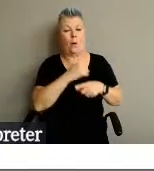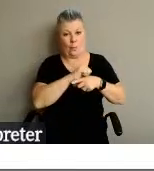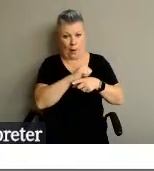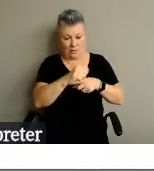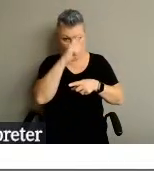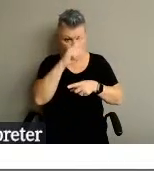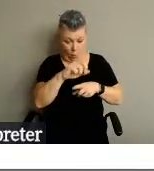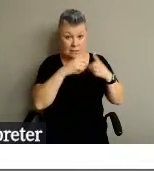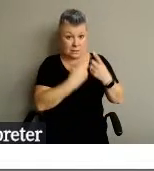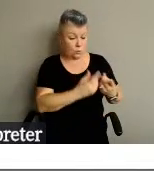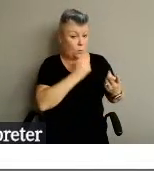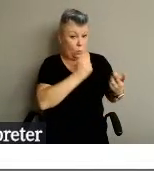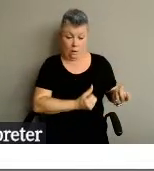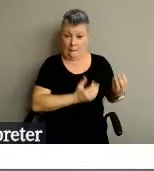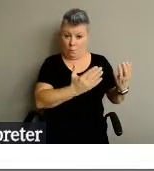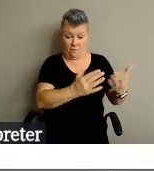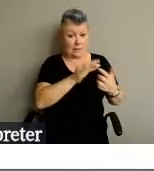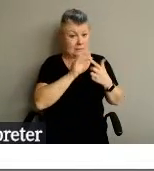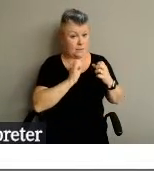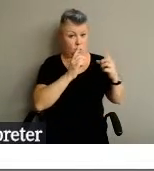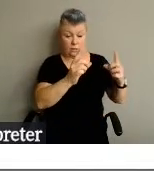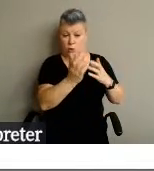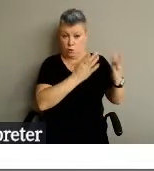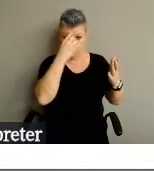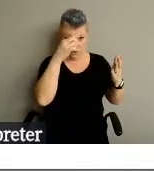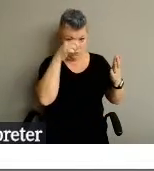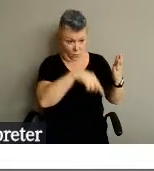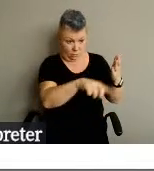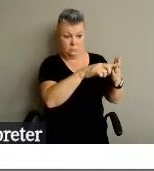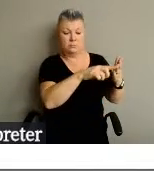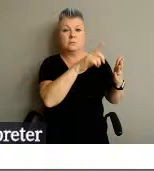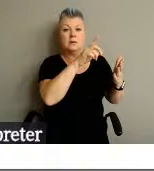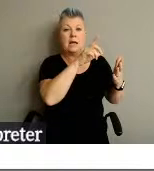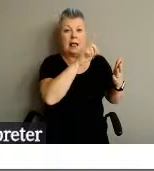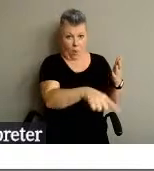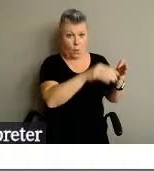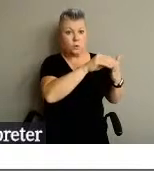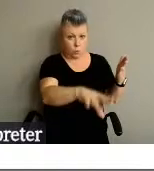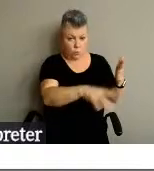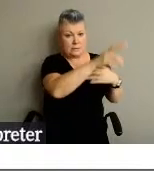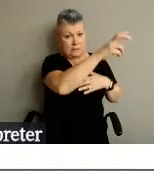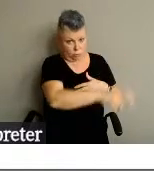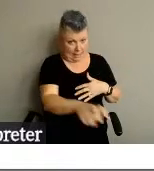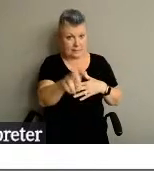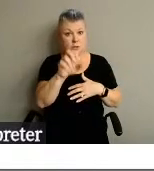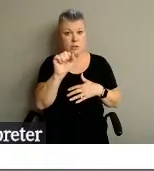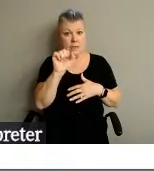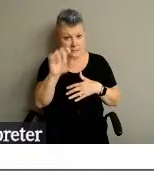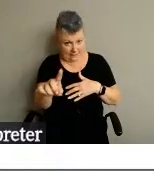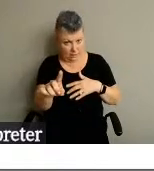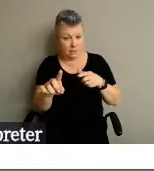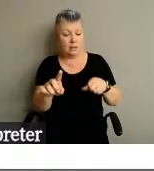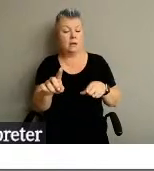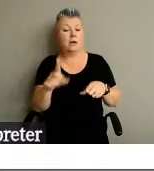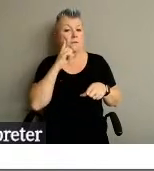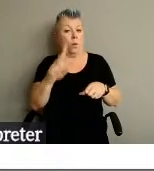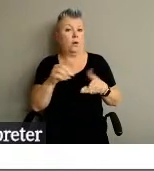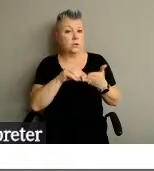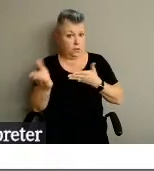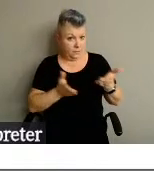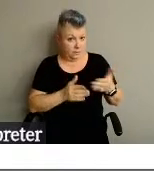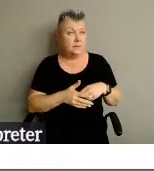districts that we're not providing special education services to, and those students then transitioning to SSD to receive